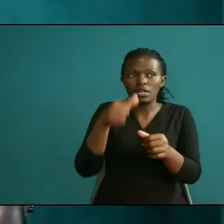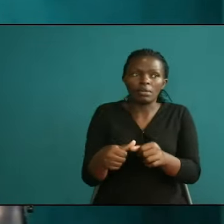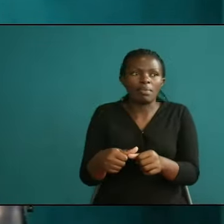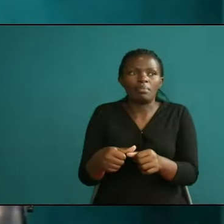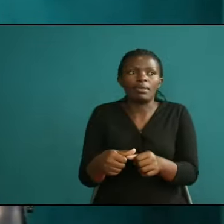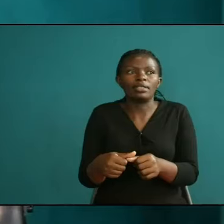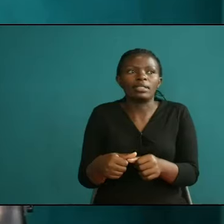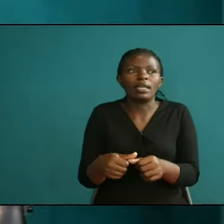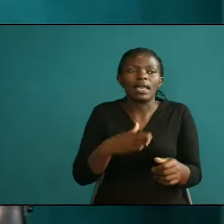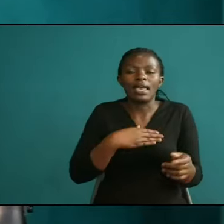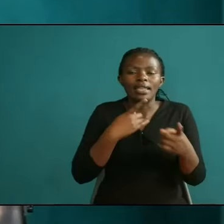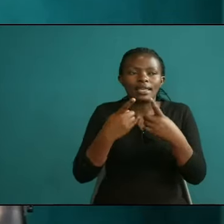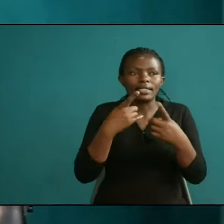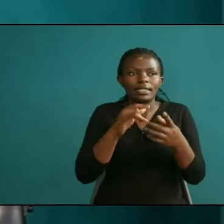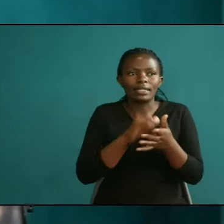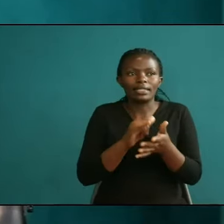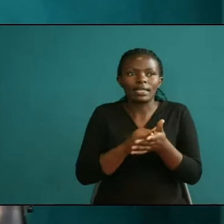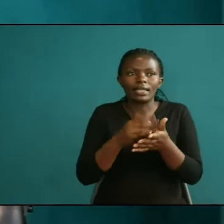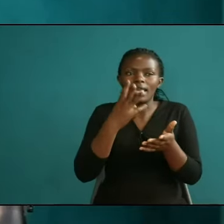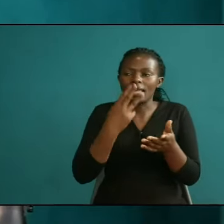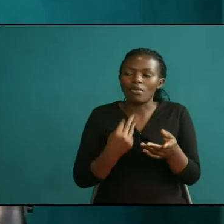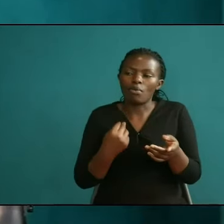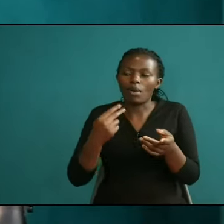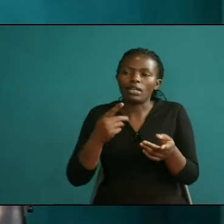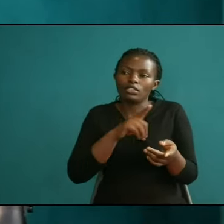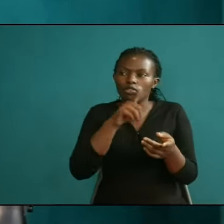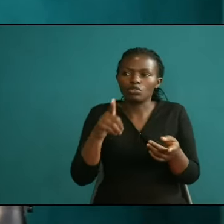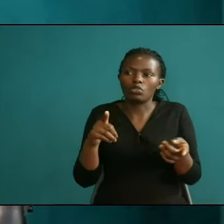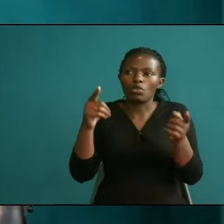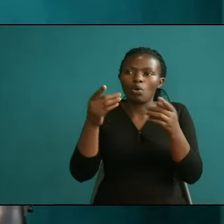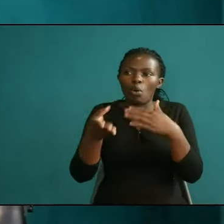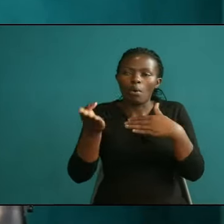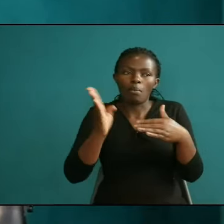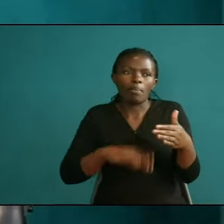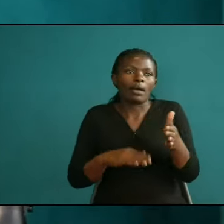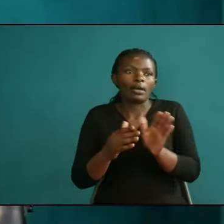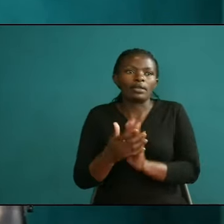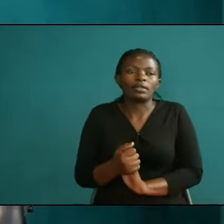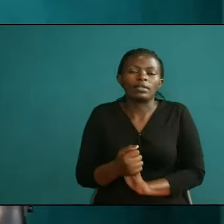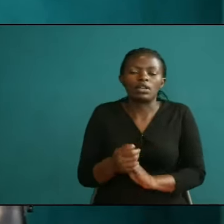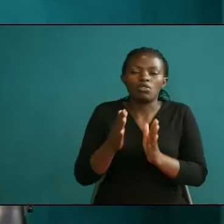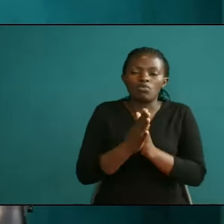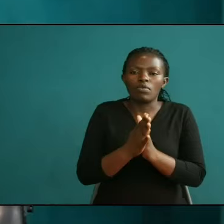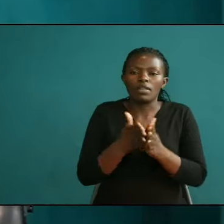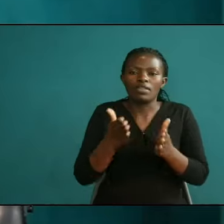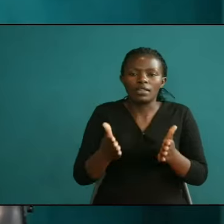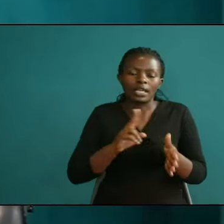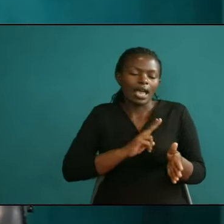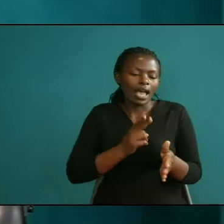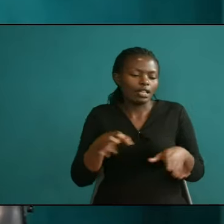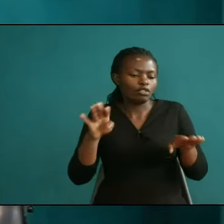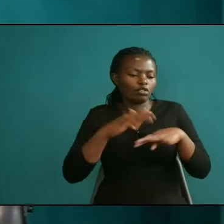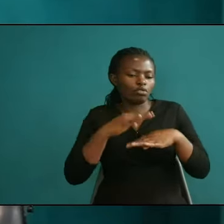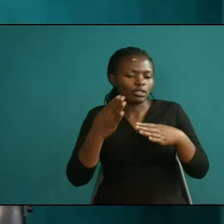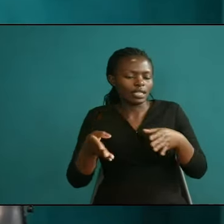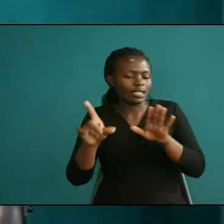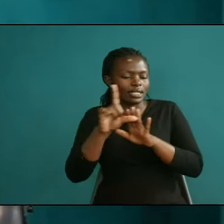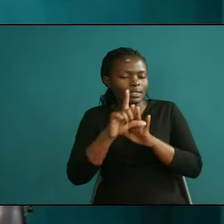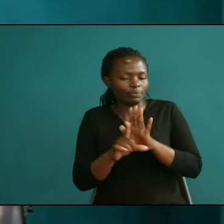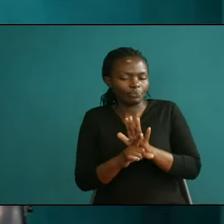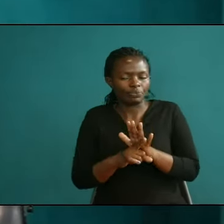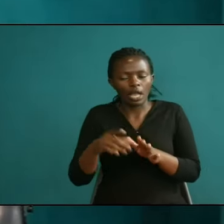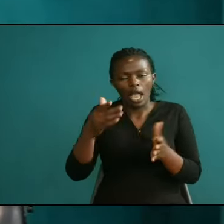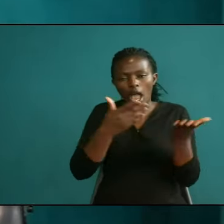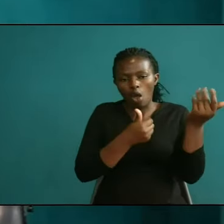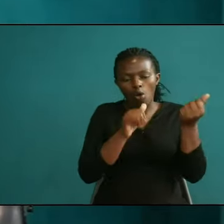remembers, and He says that He wants you back. With that, we will close this lesson, and I hope you have enjoyed.